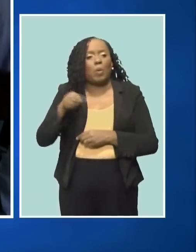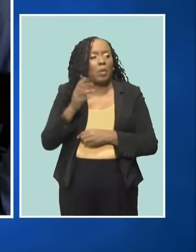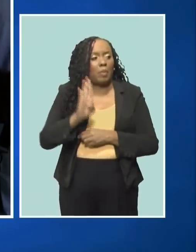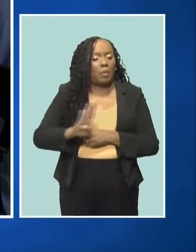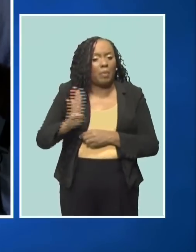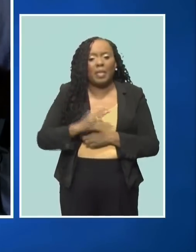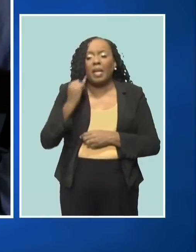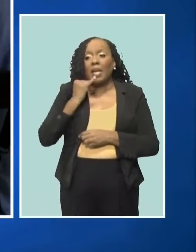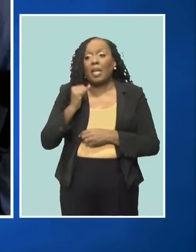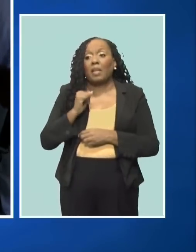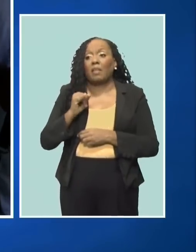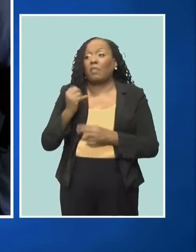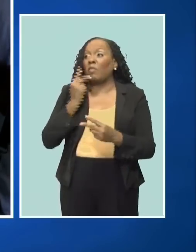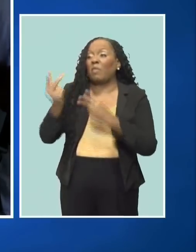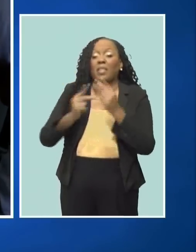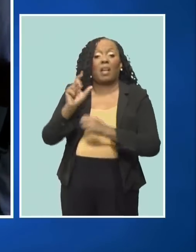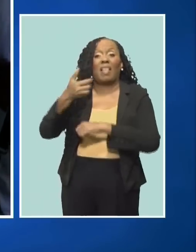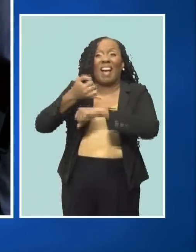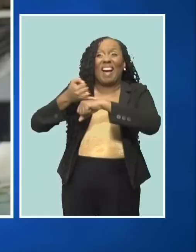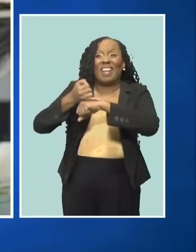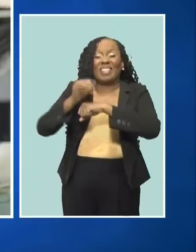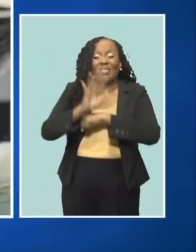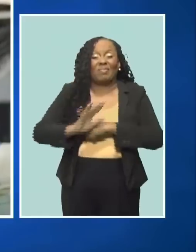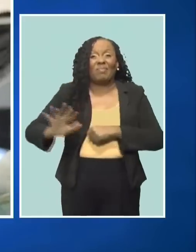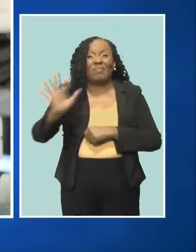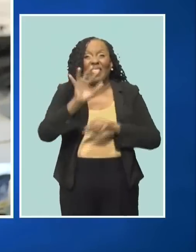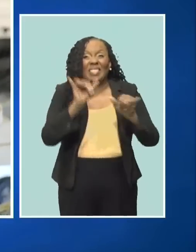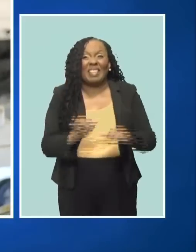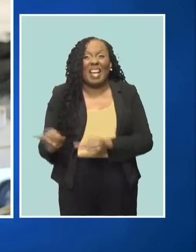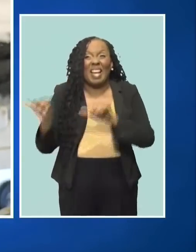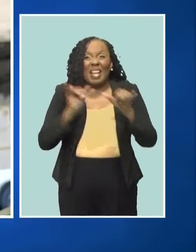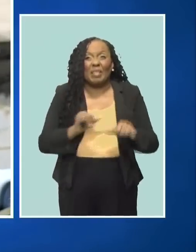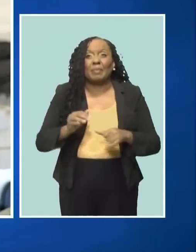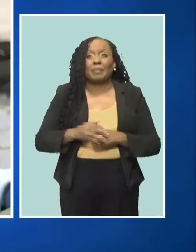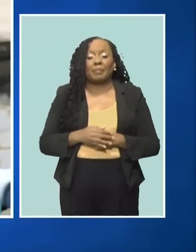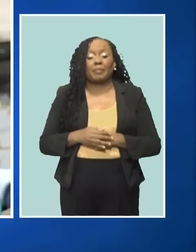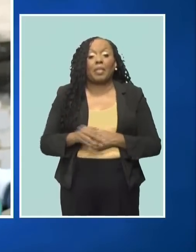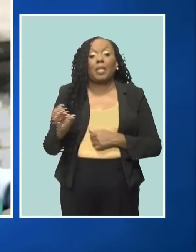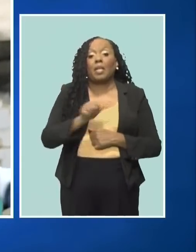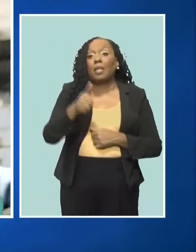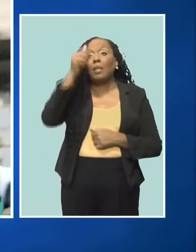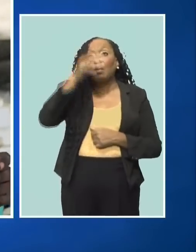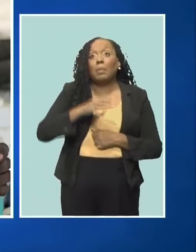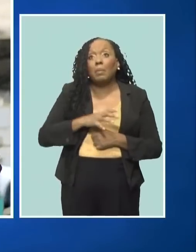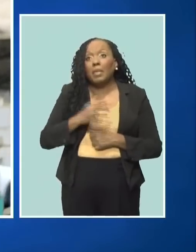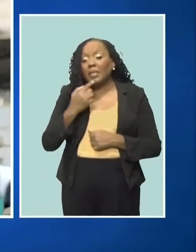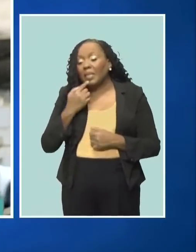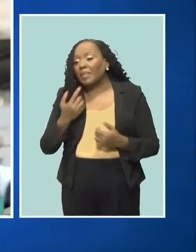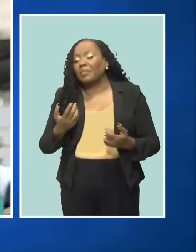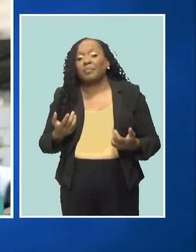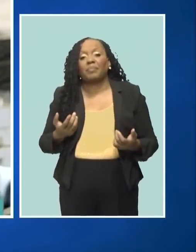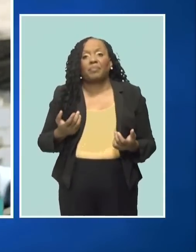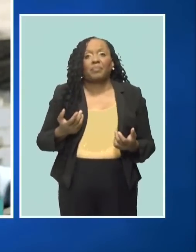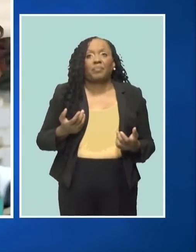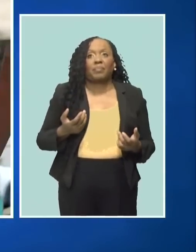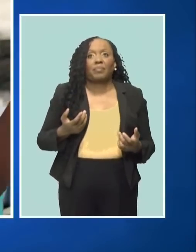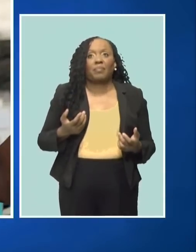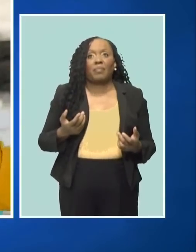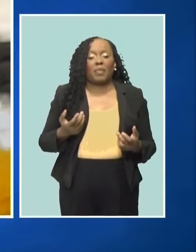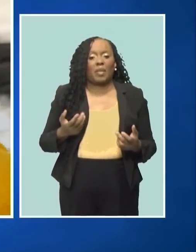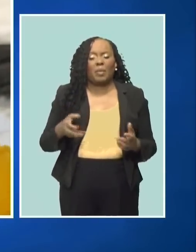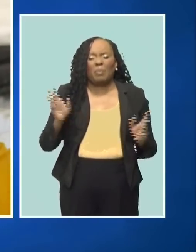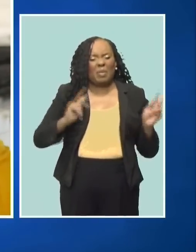and do a survey, it's the same thing all around the globe. And vendor Christopher Harris wants to dismiss the myth that vendors